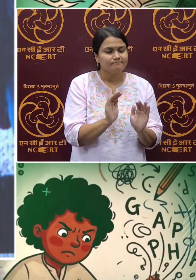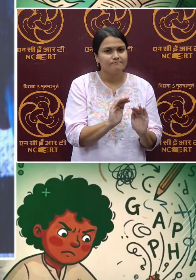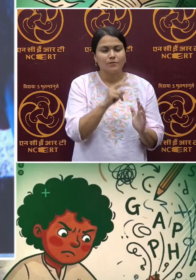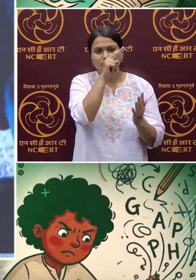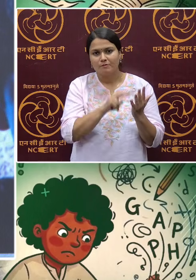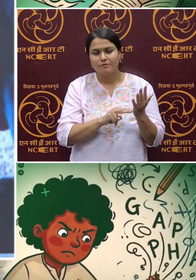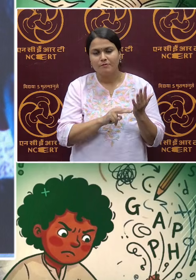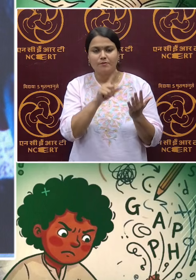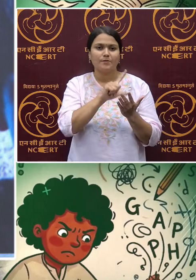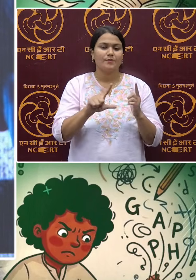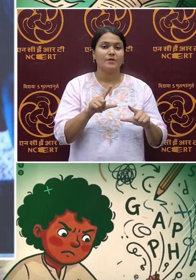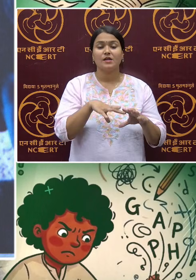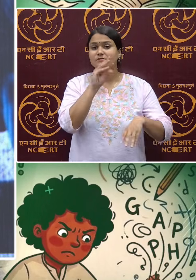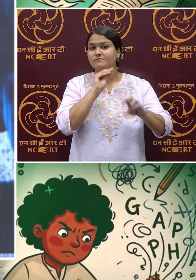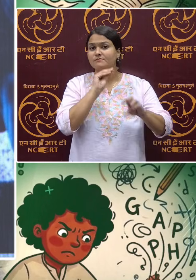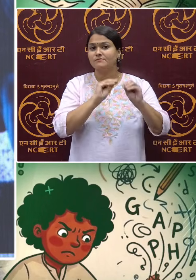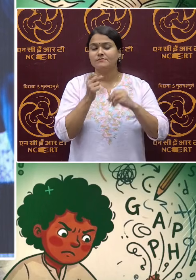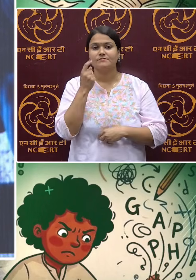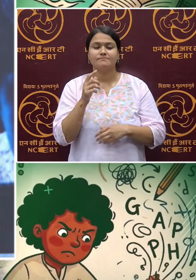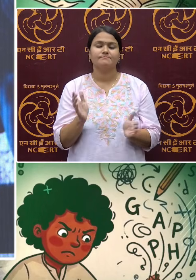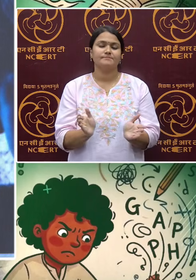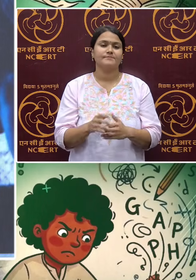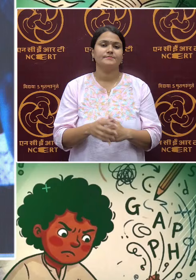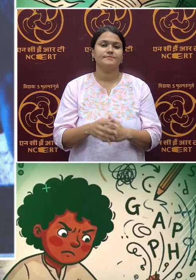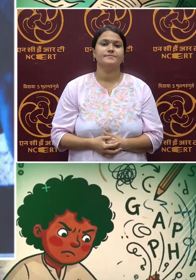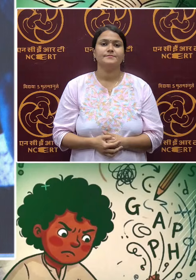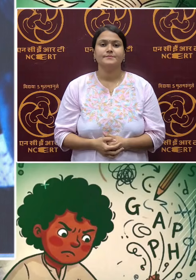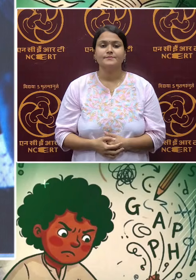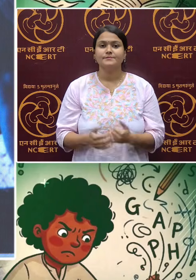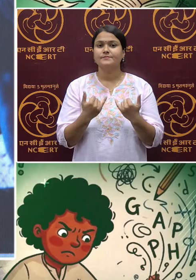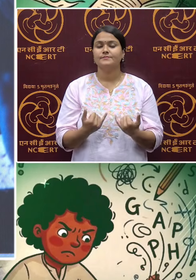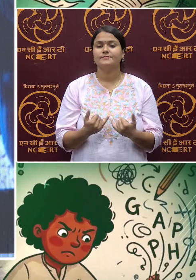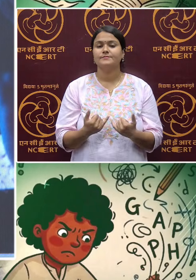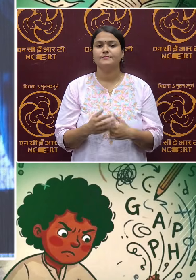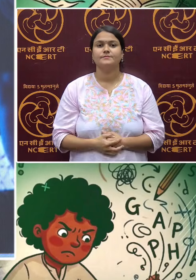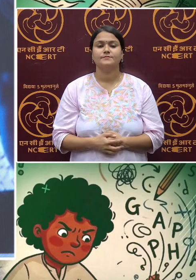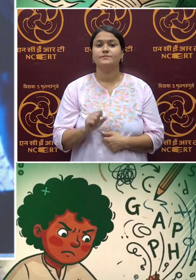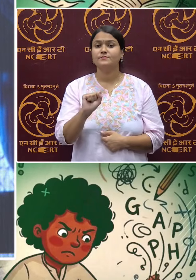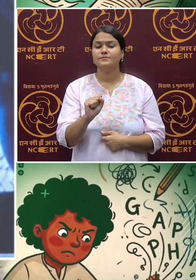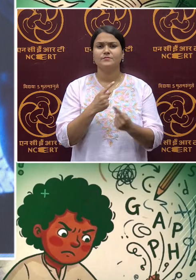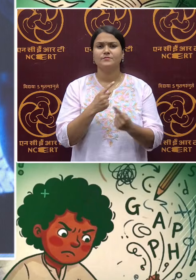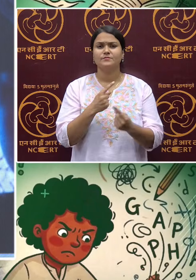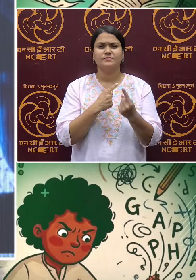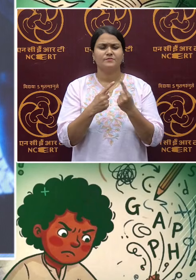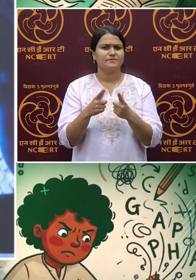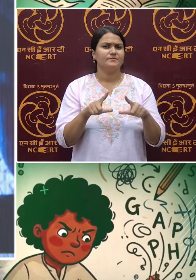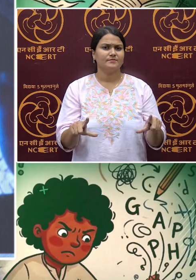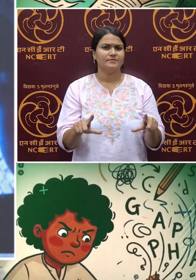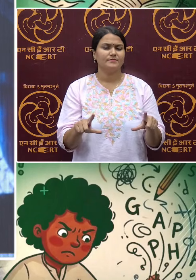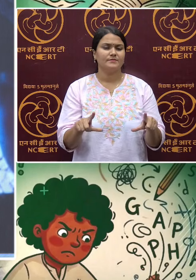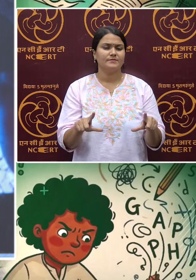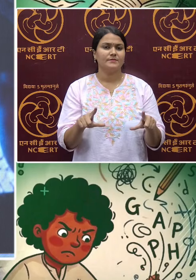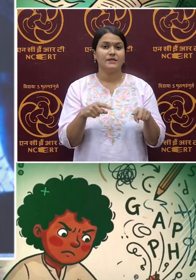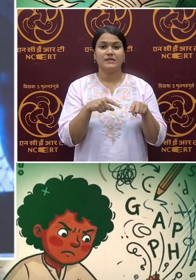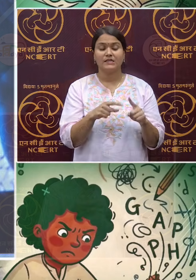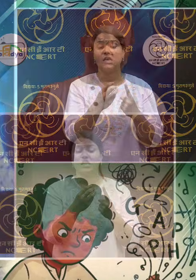very important basically to have understanding and empathy towards the child. Now, sir, you are talking about language. Of course, dyslexia,